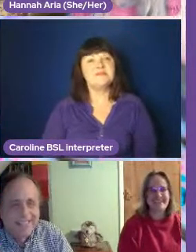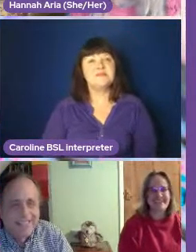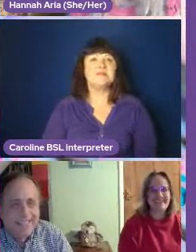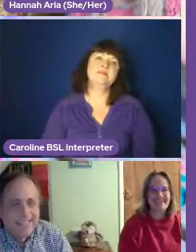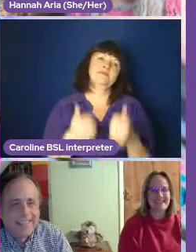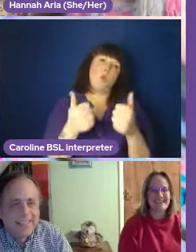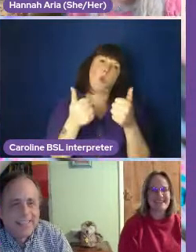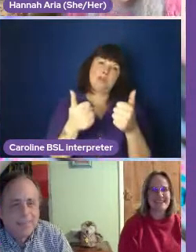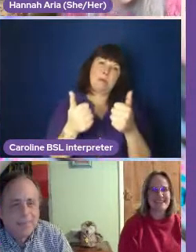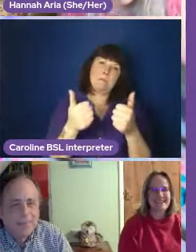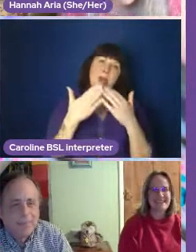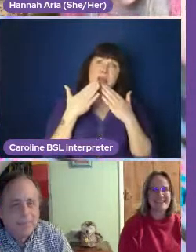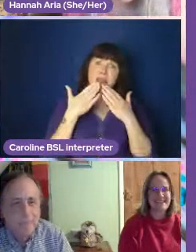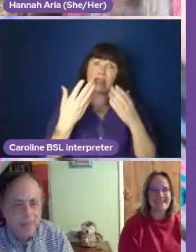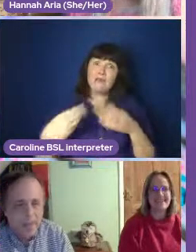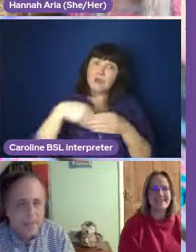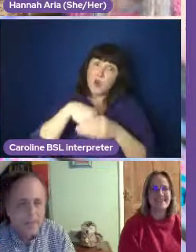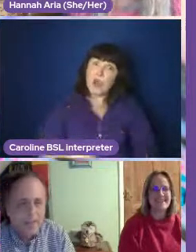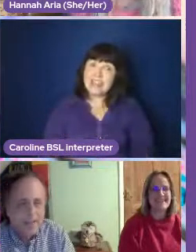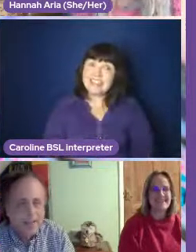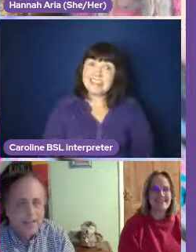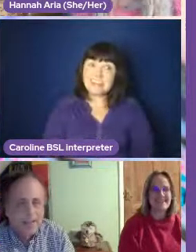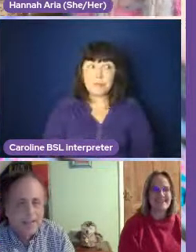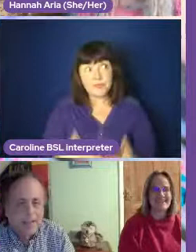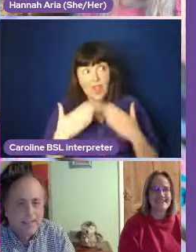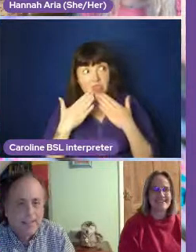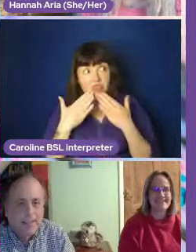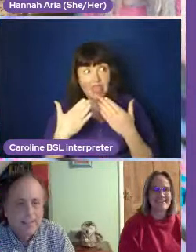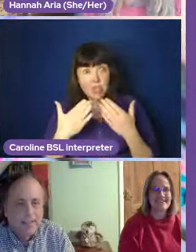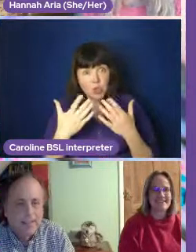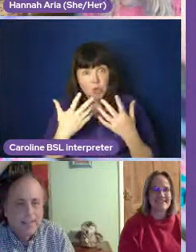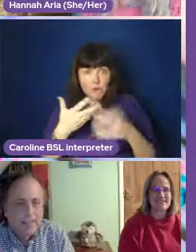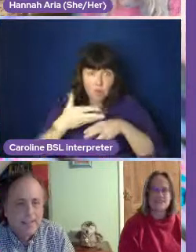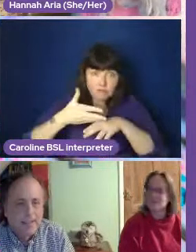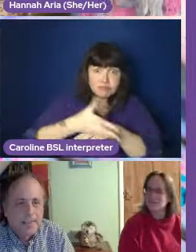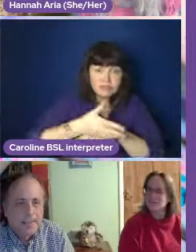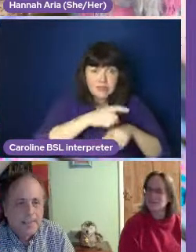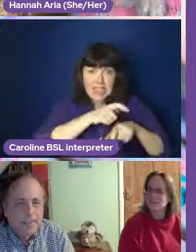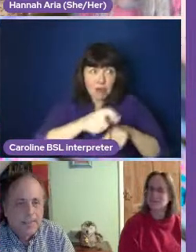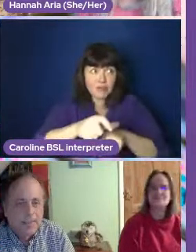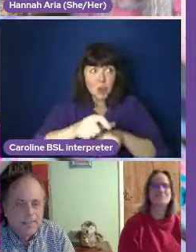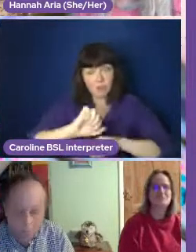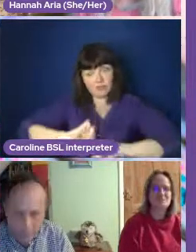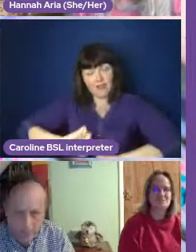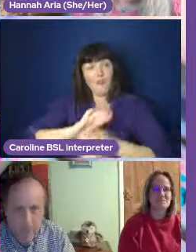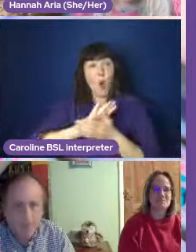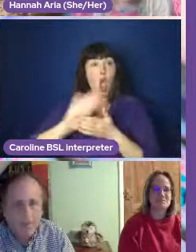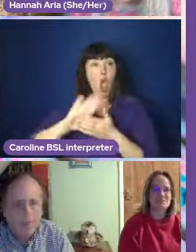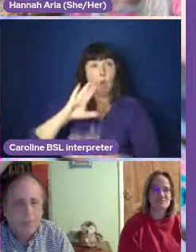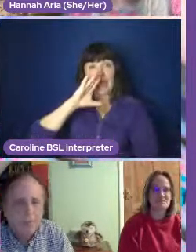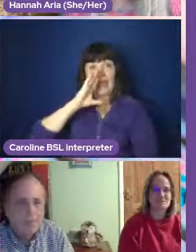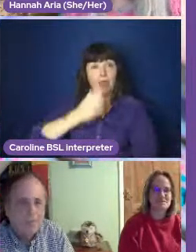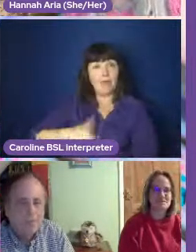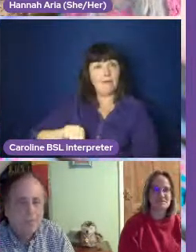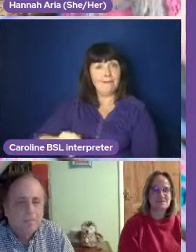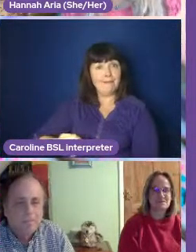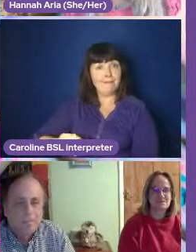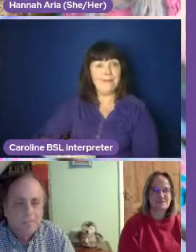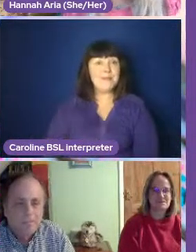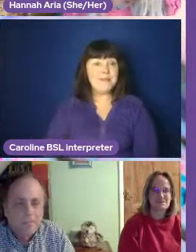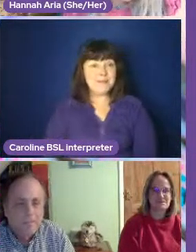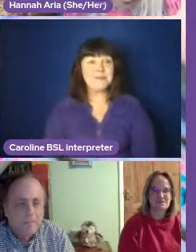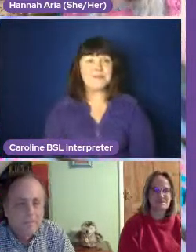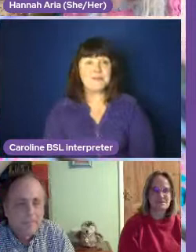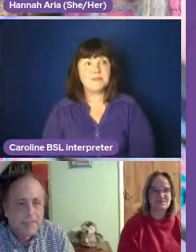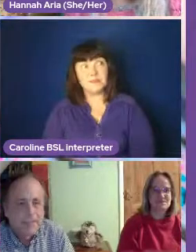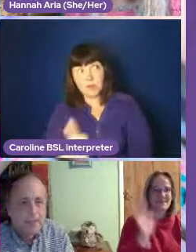Awesome. Thanks for joining me. And thanks for your continued work being the voiceover for Herbie. And